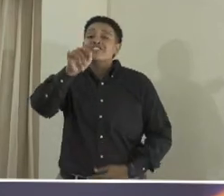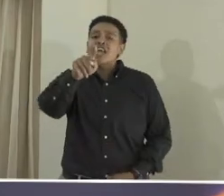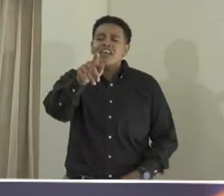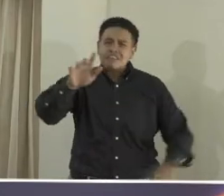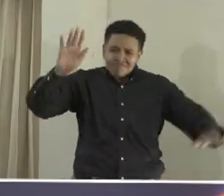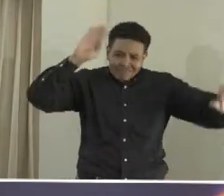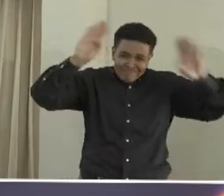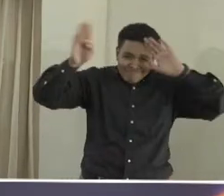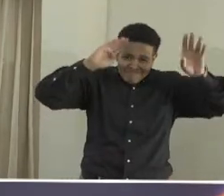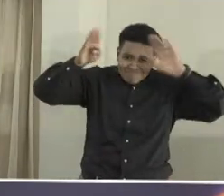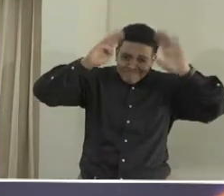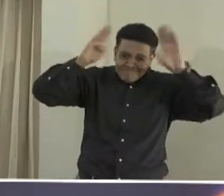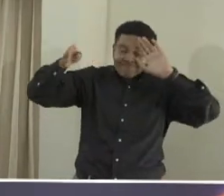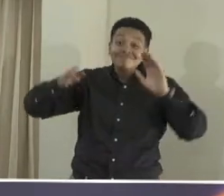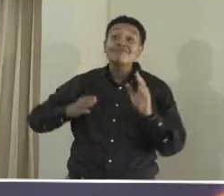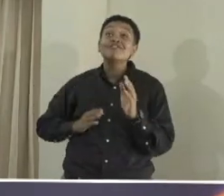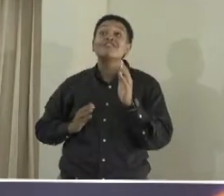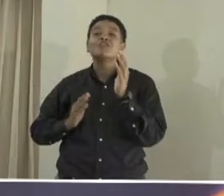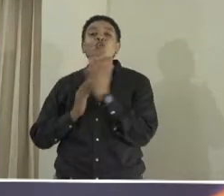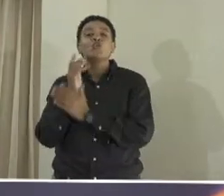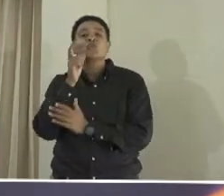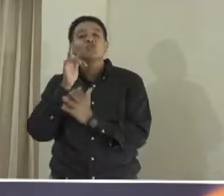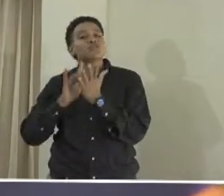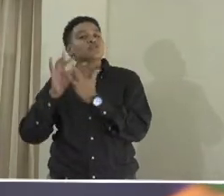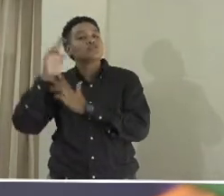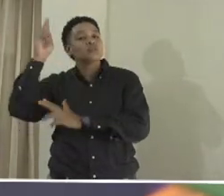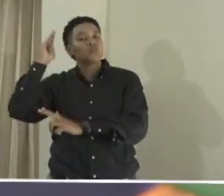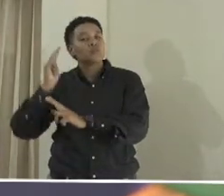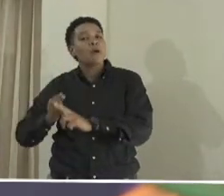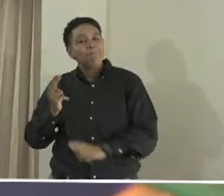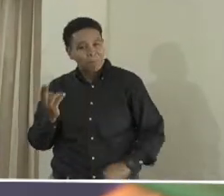Greetings in the precious name of Jesus.